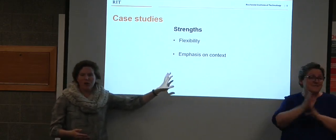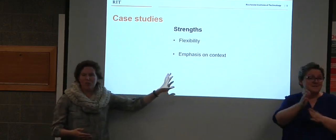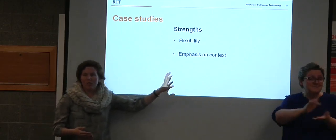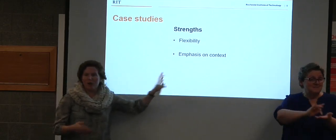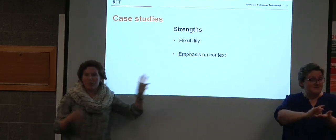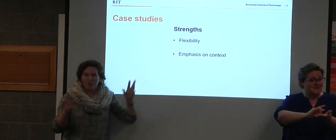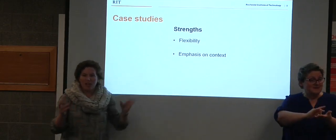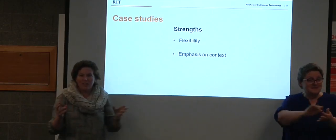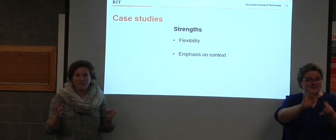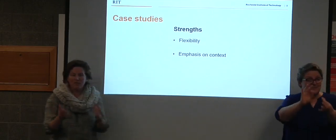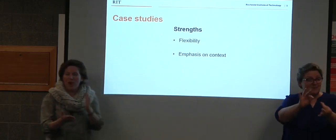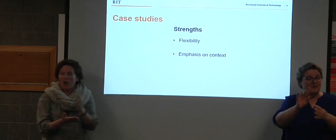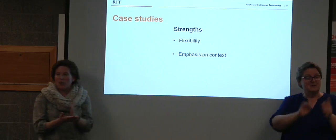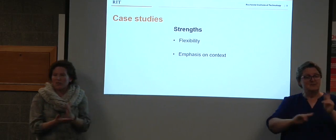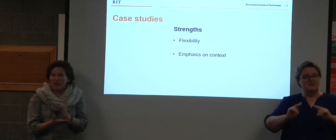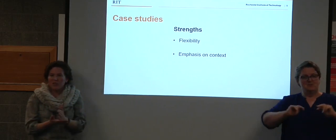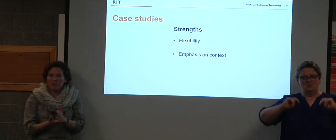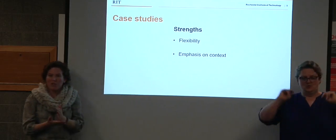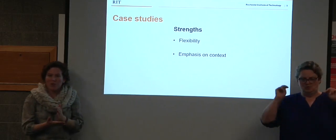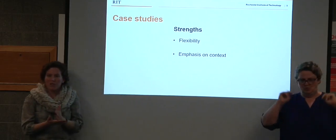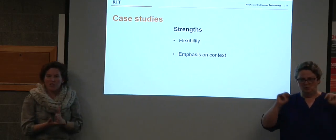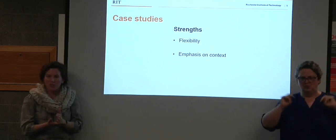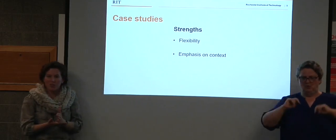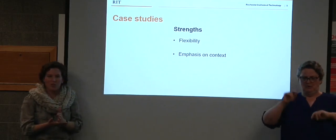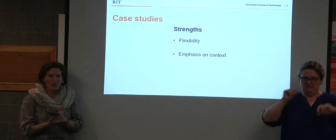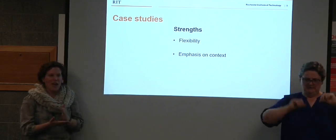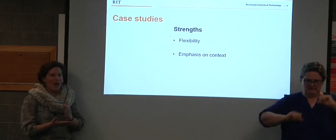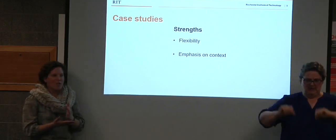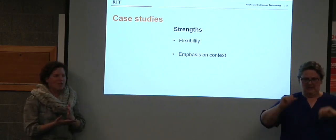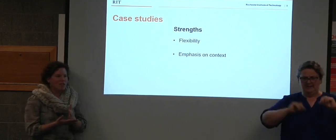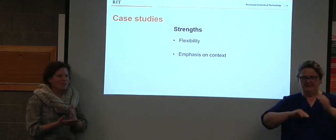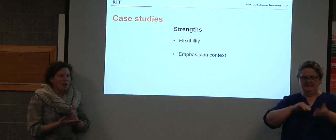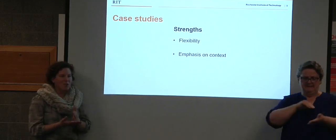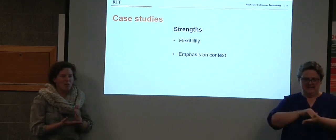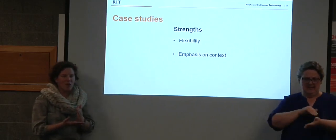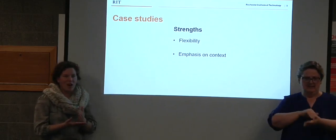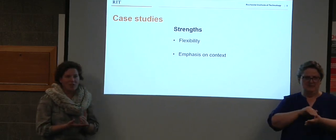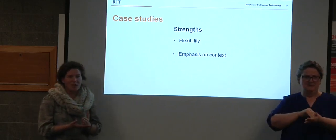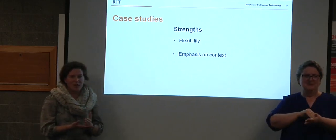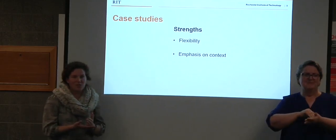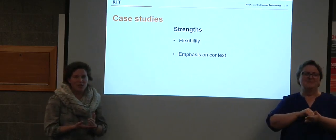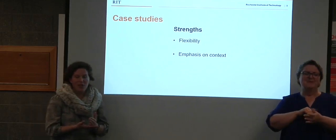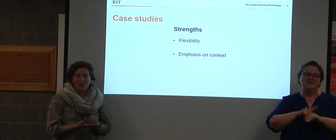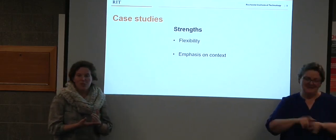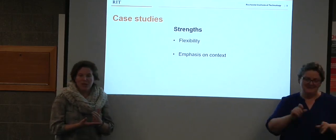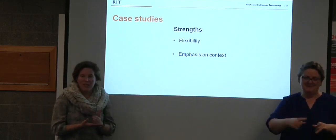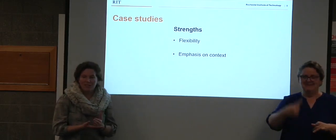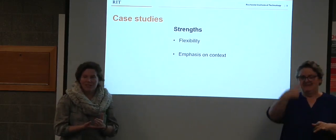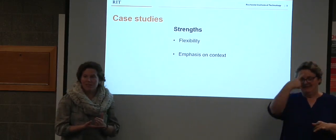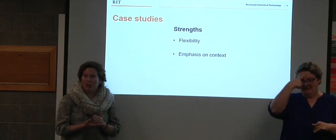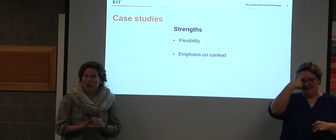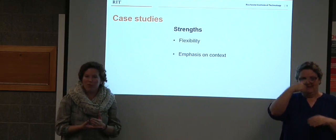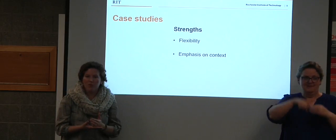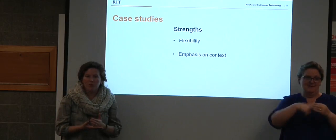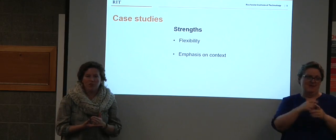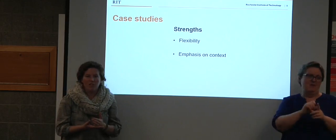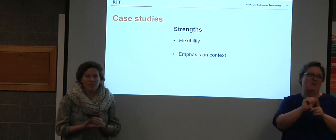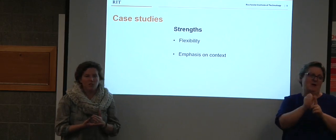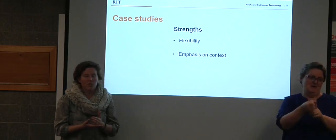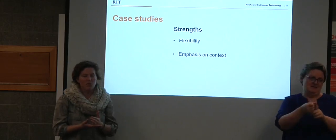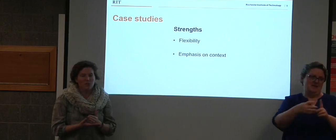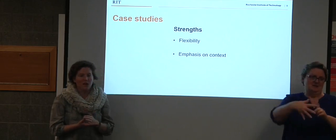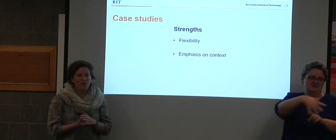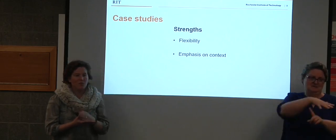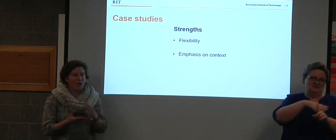who want to be objective, hard science-based practitioners having to think a lot about context. So case studies are often used to